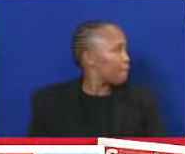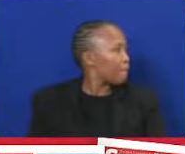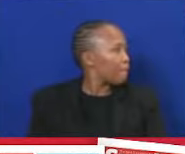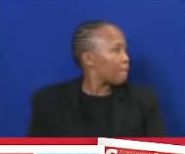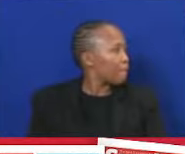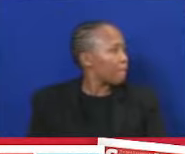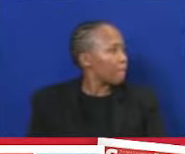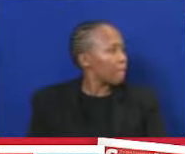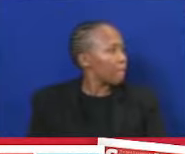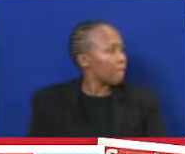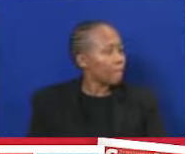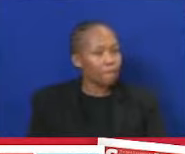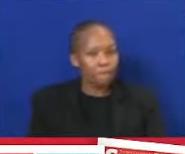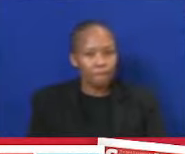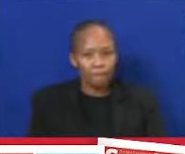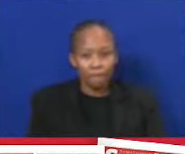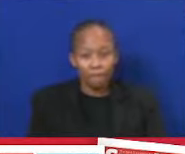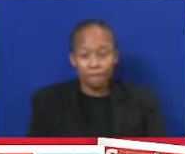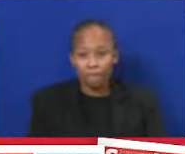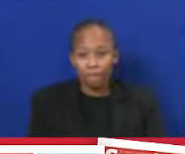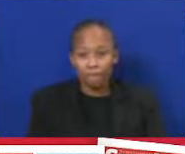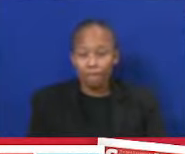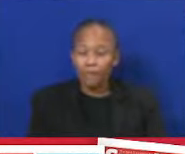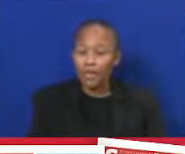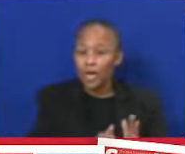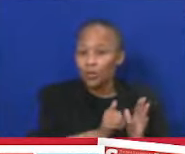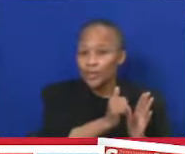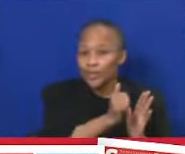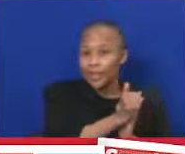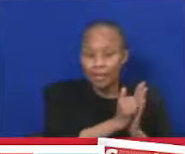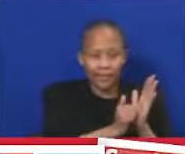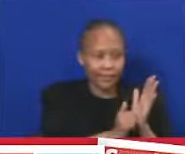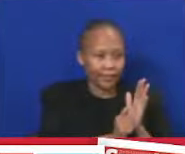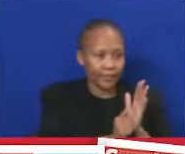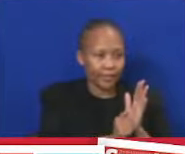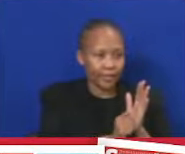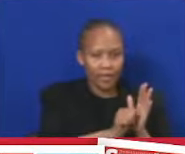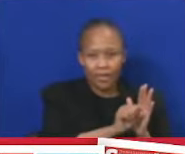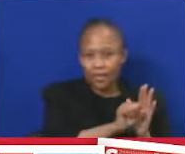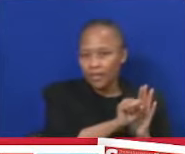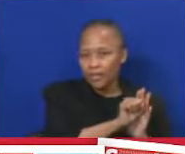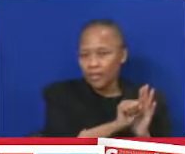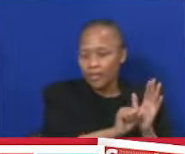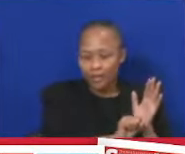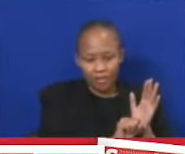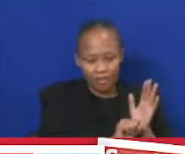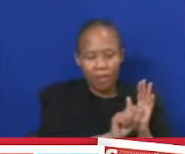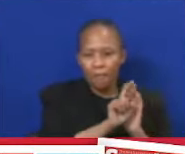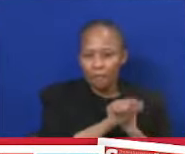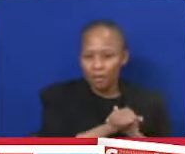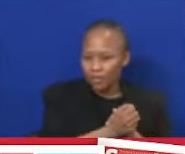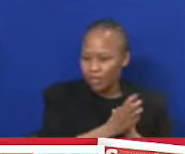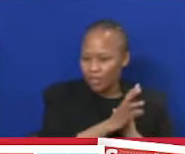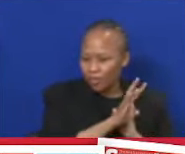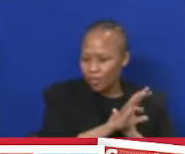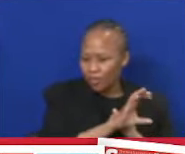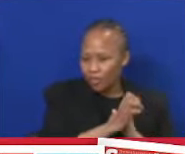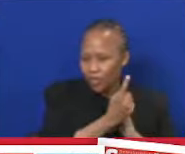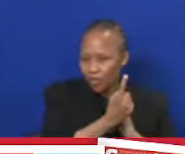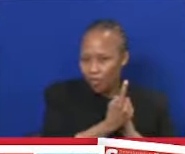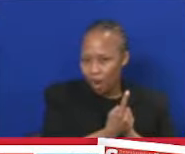So maybe the statement should have a different name, because that's a WC1, and then it goes all the way to